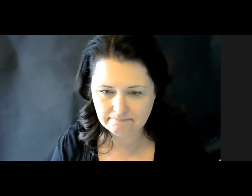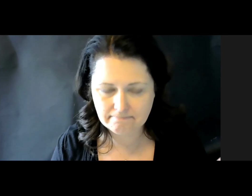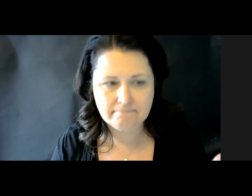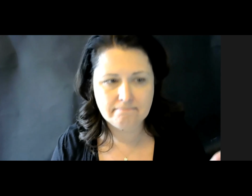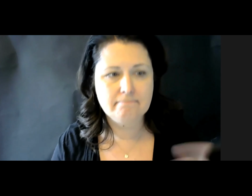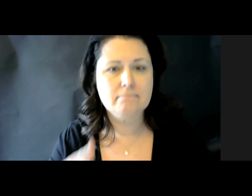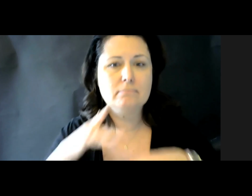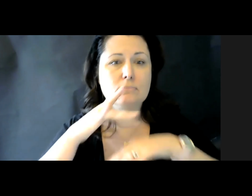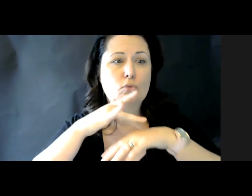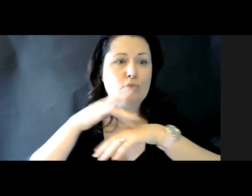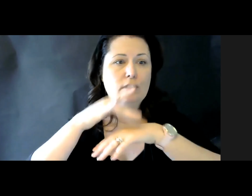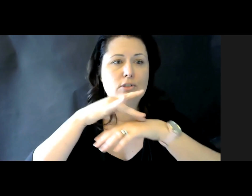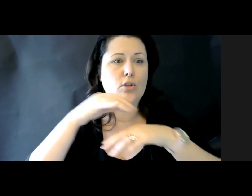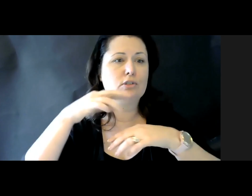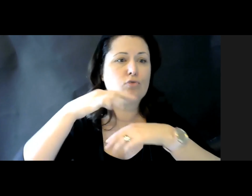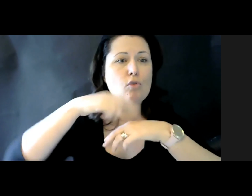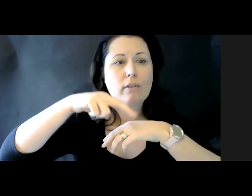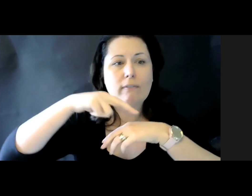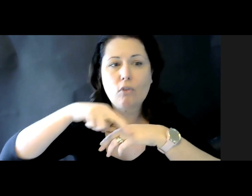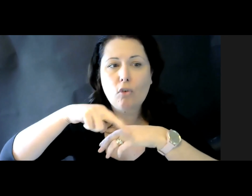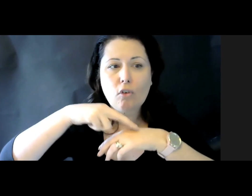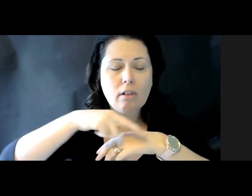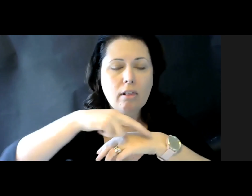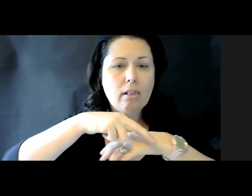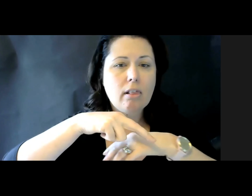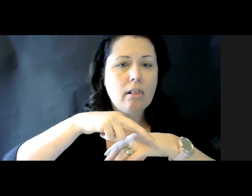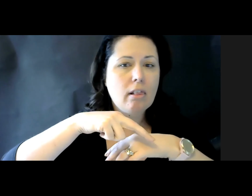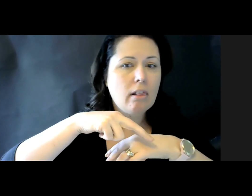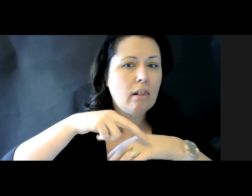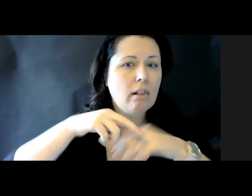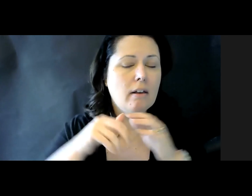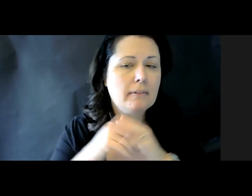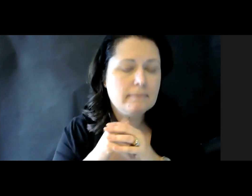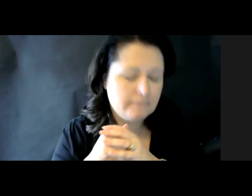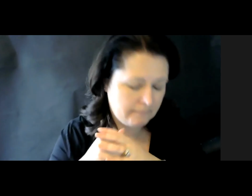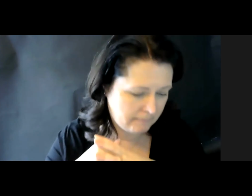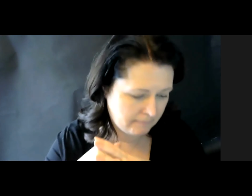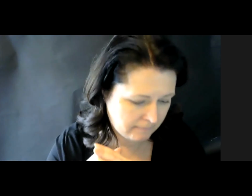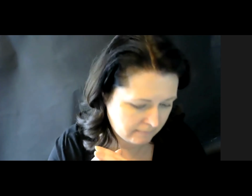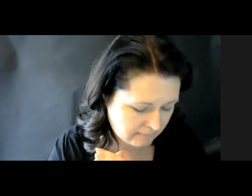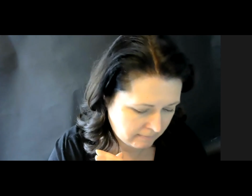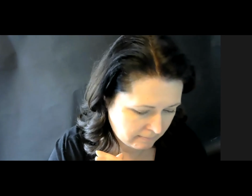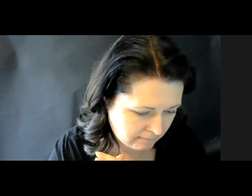resource referral for community resources. We hold sober social events.